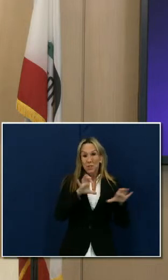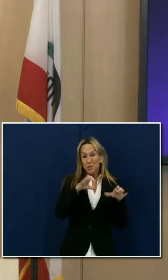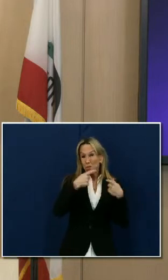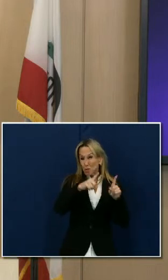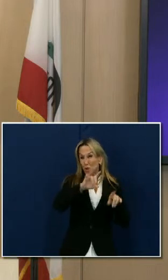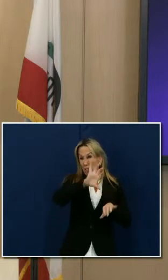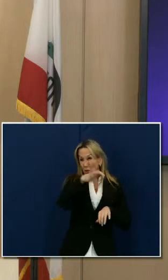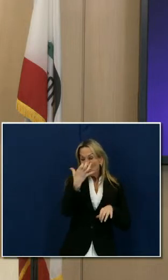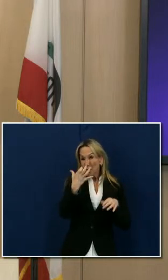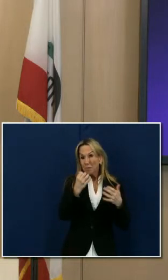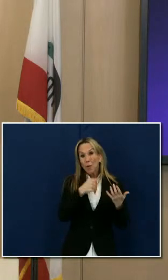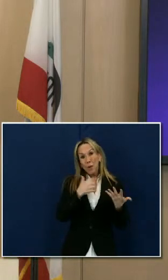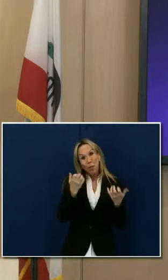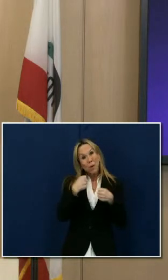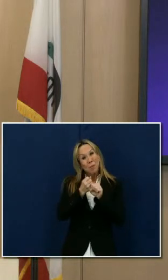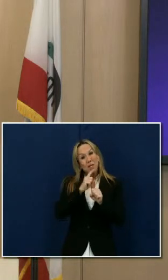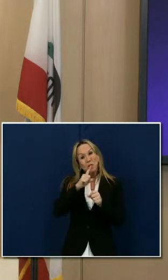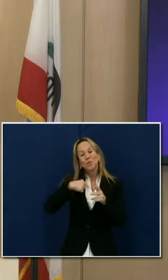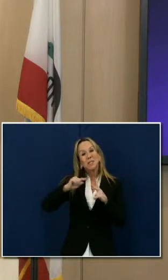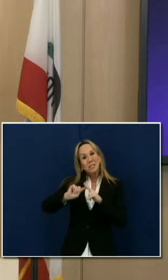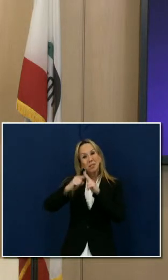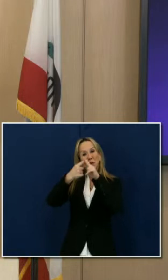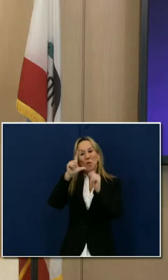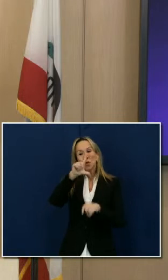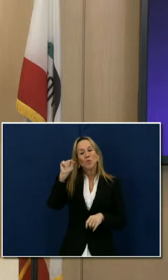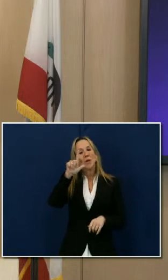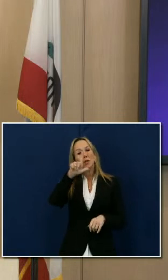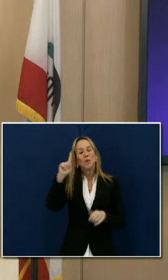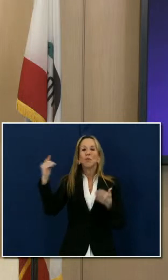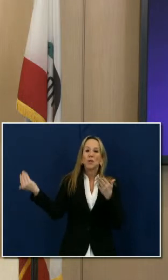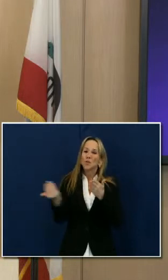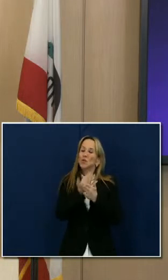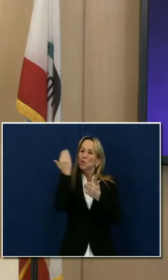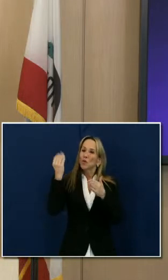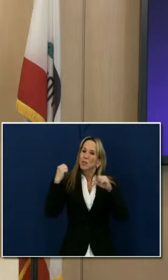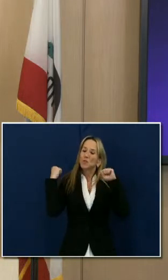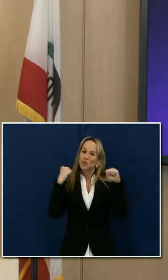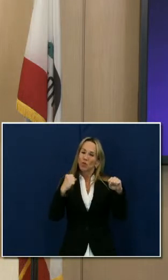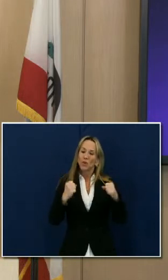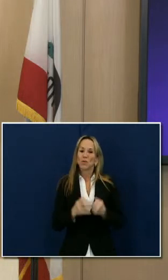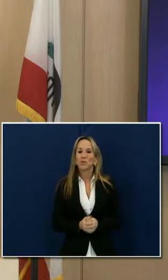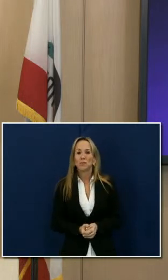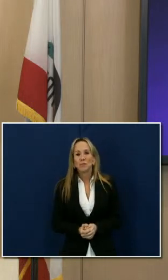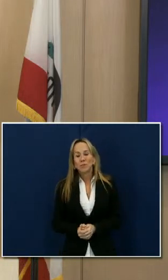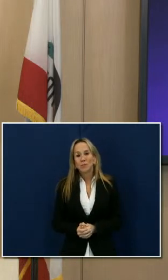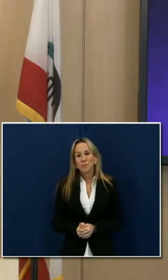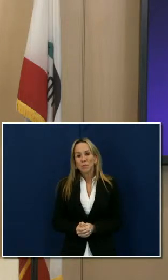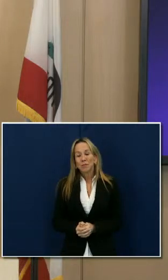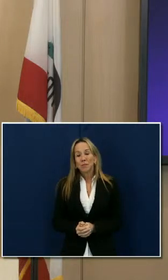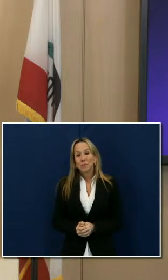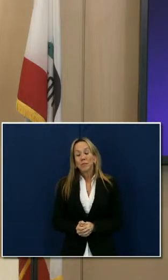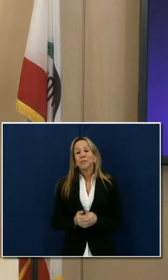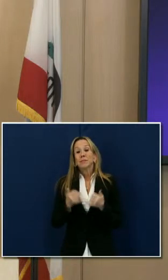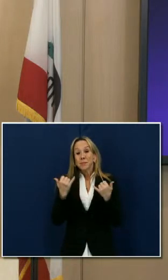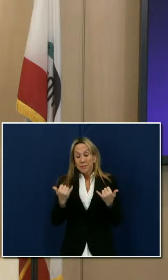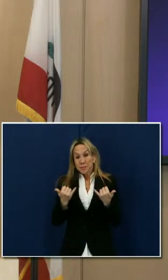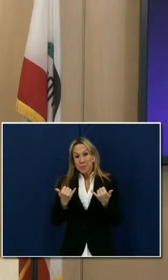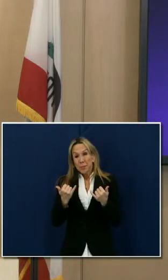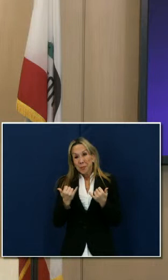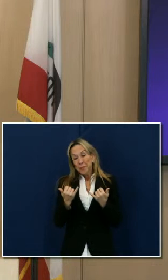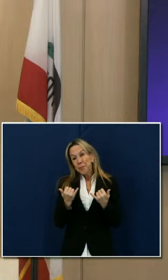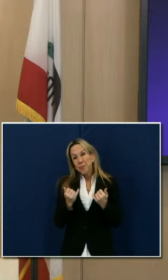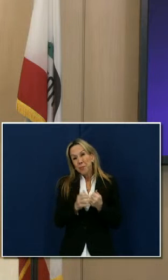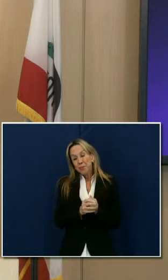be able to come out of this strong and prepare for the arrival of large numbers of vaccines. But we aren't just taking actions in